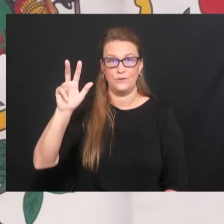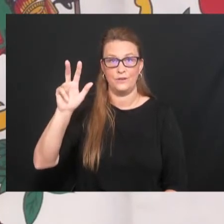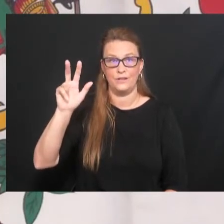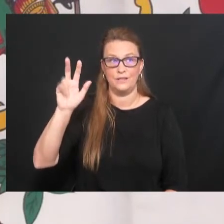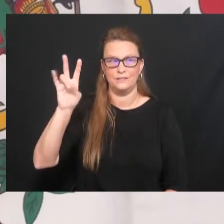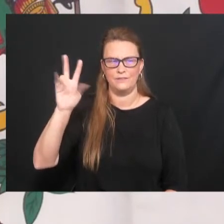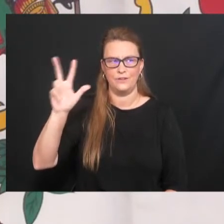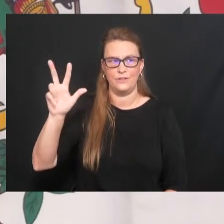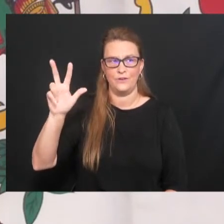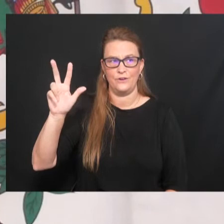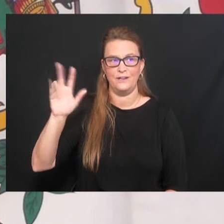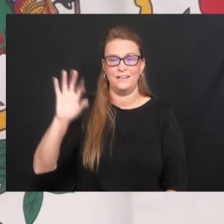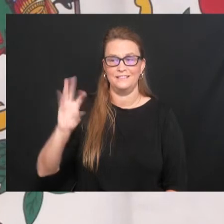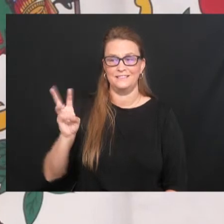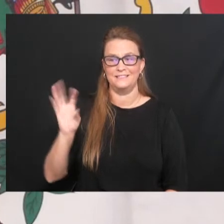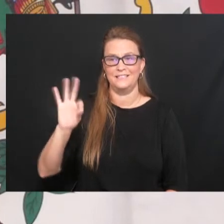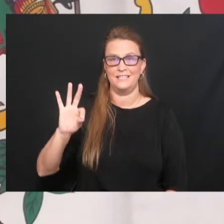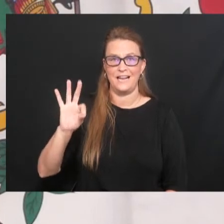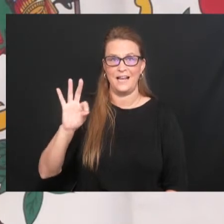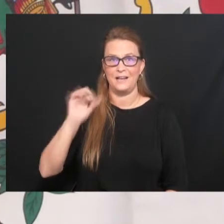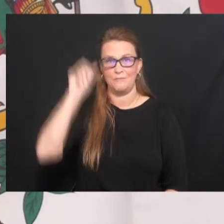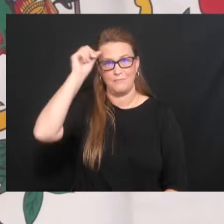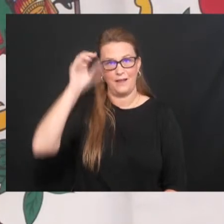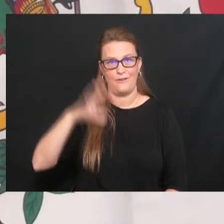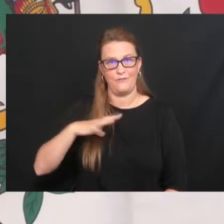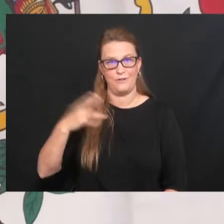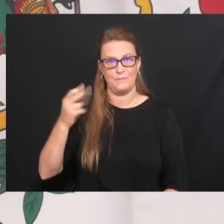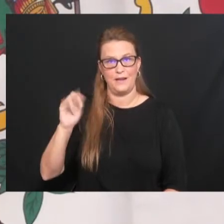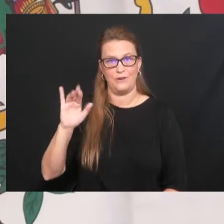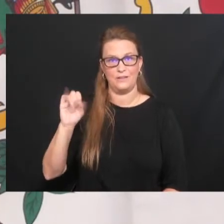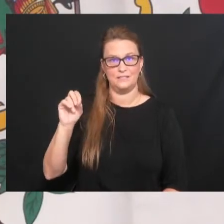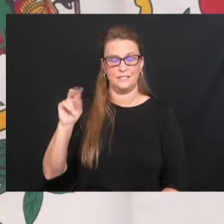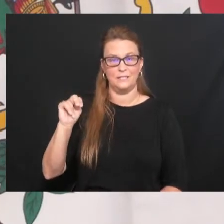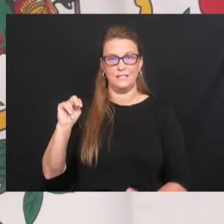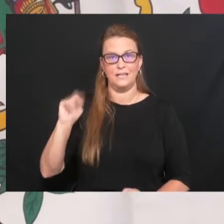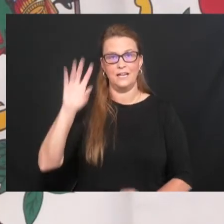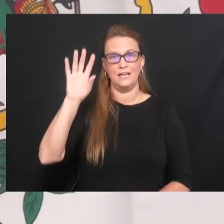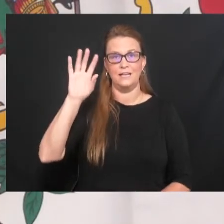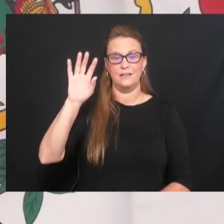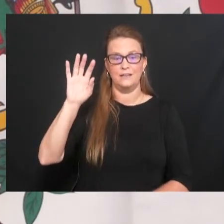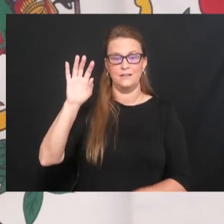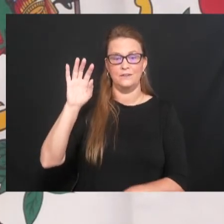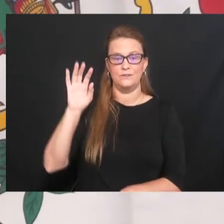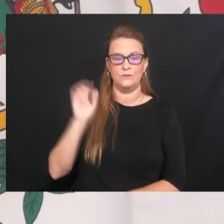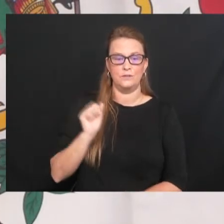8,373rd death, a 69-year-old male from Harrison County. The 8,800,